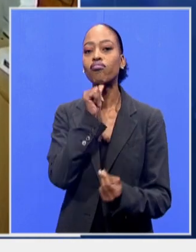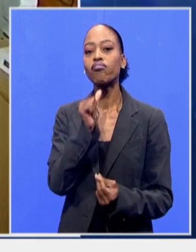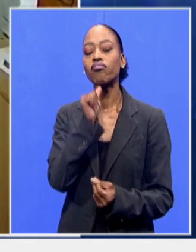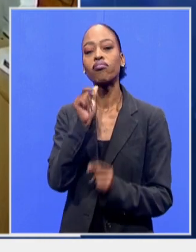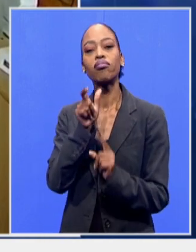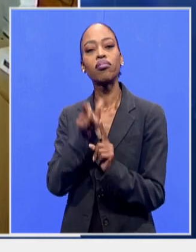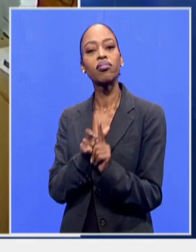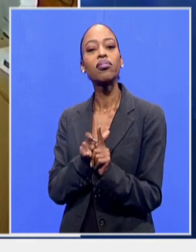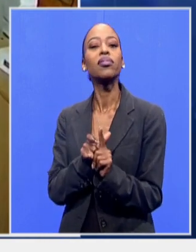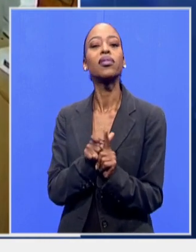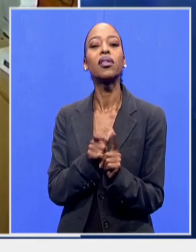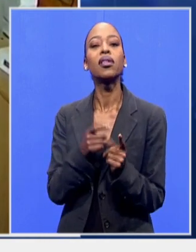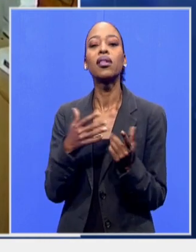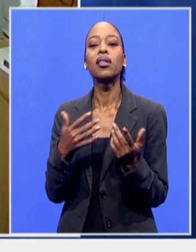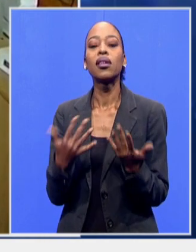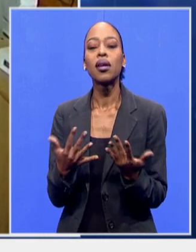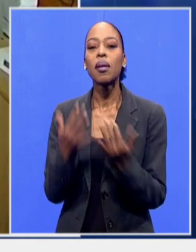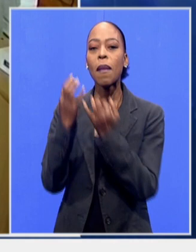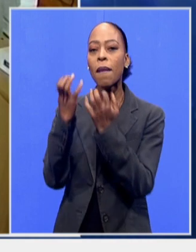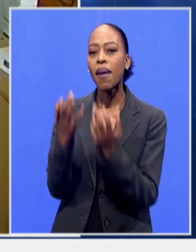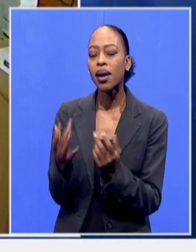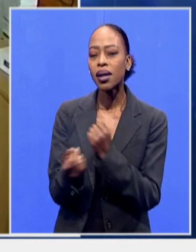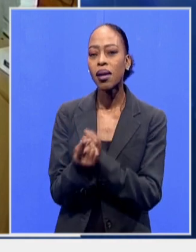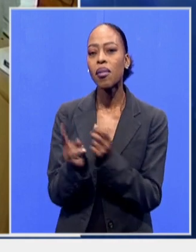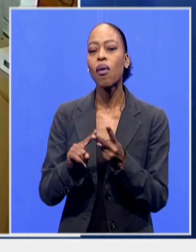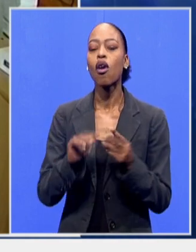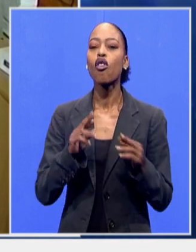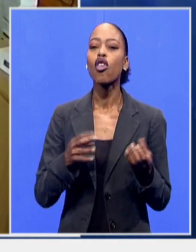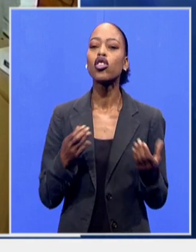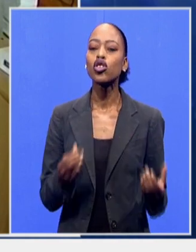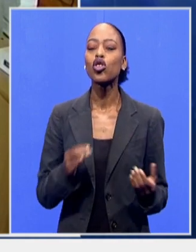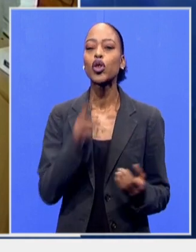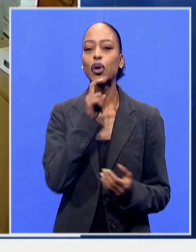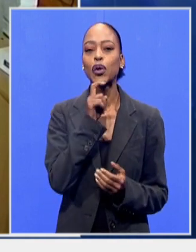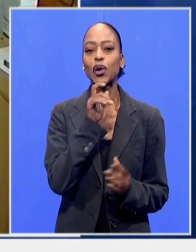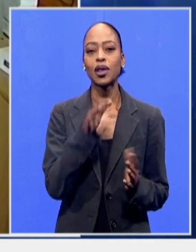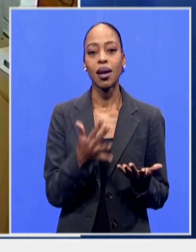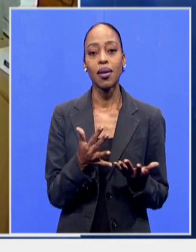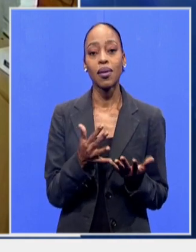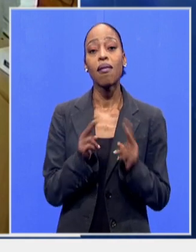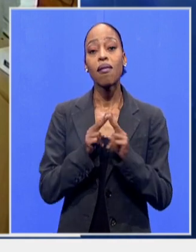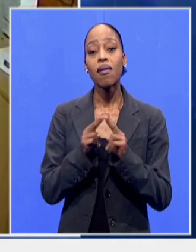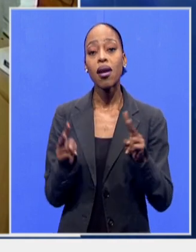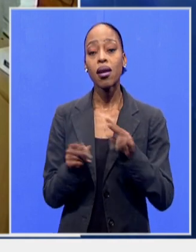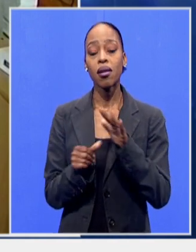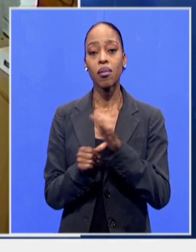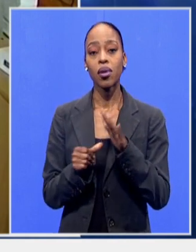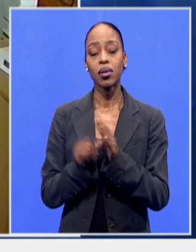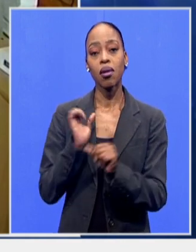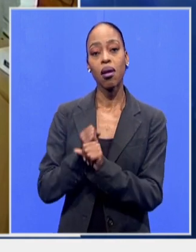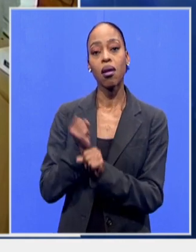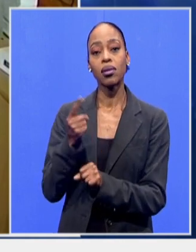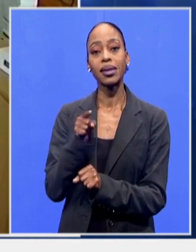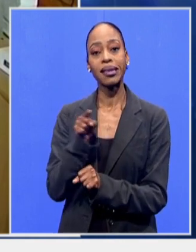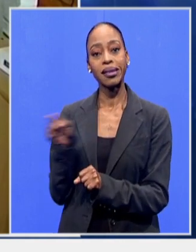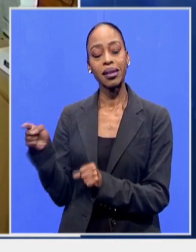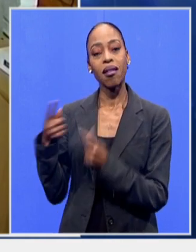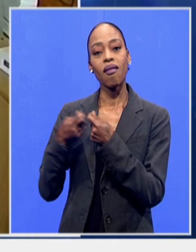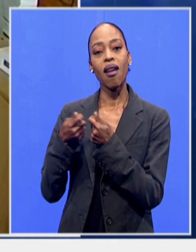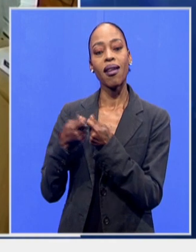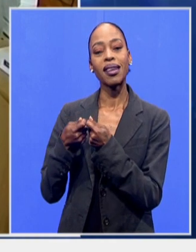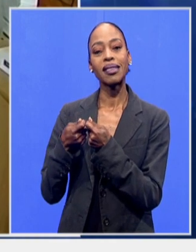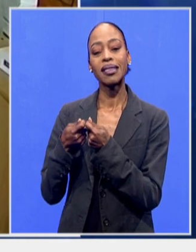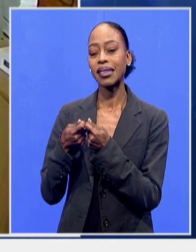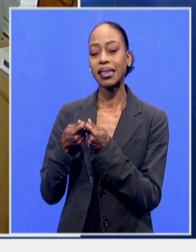does and where its budget goes and how its resources are deployed. It's important to note that Gauteng's overall finances are